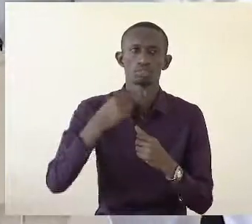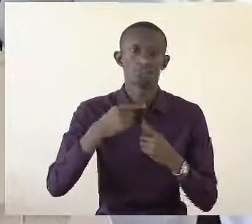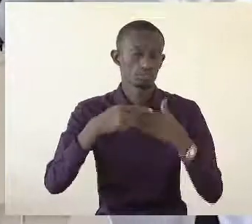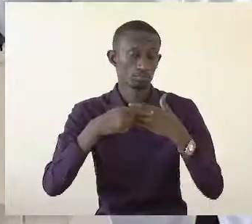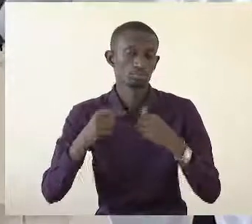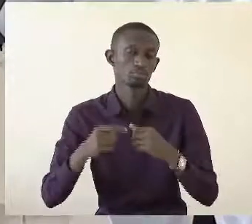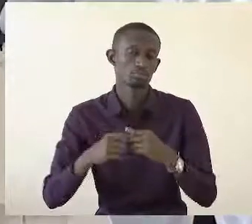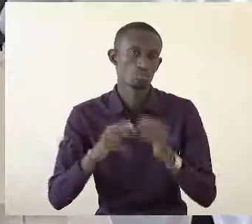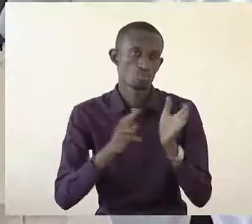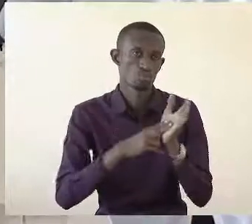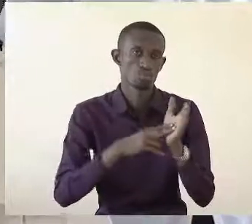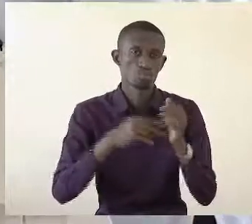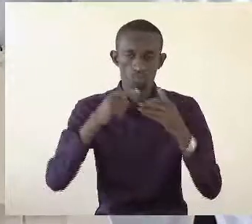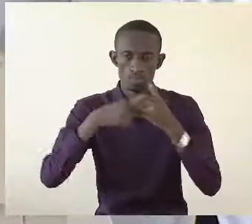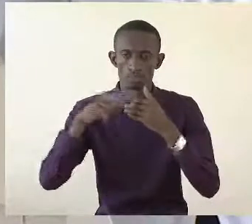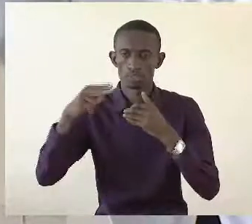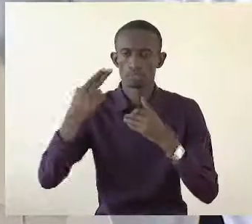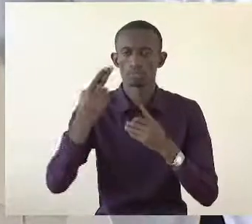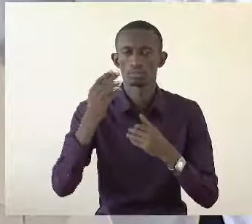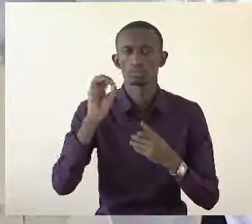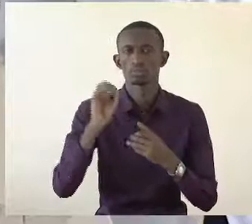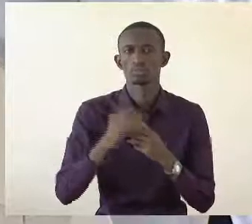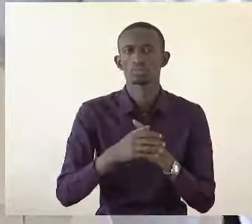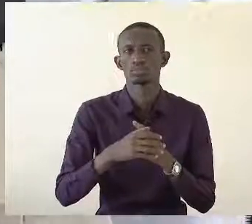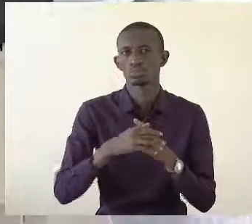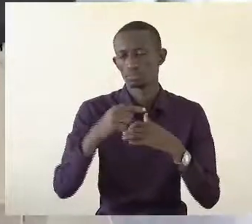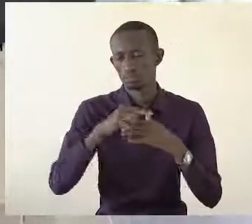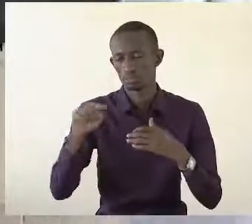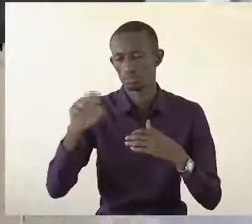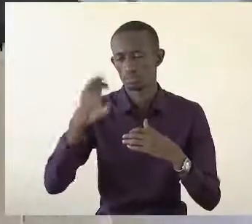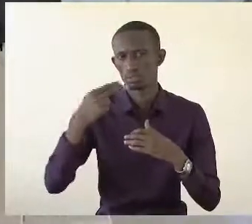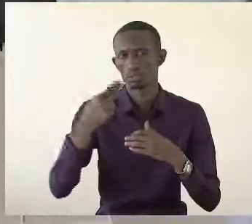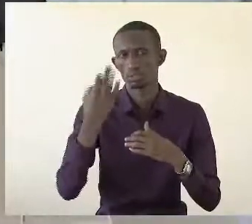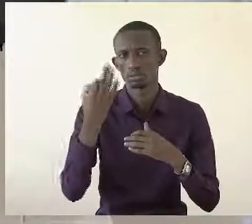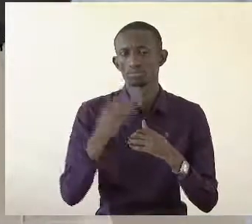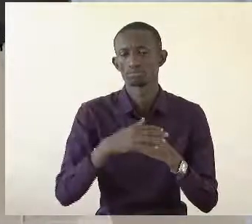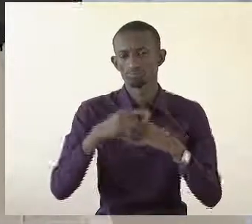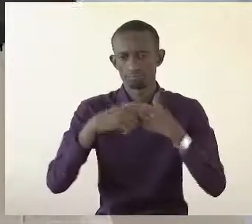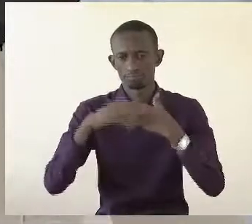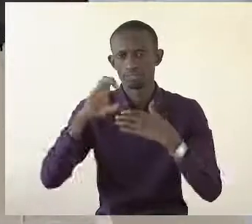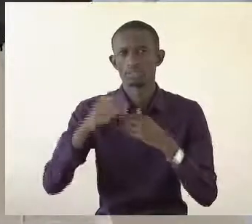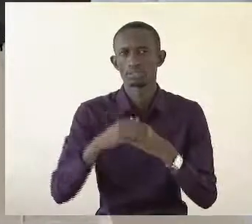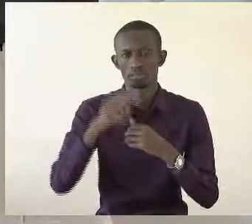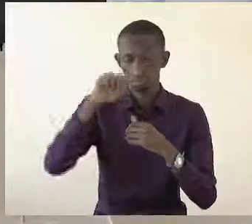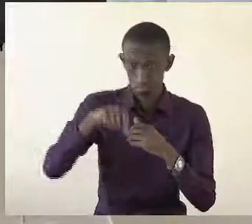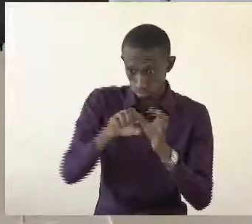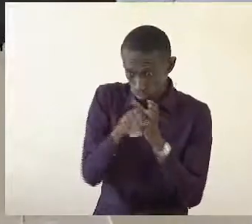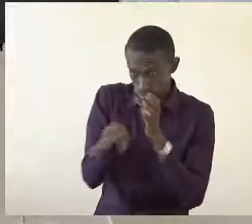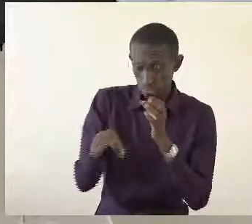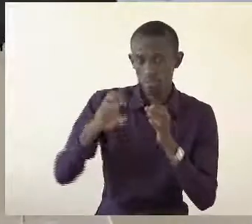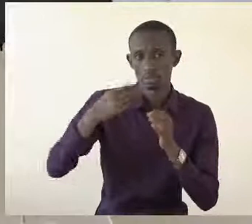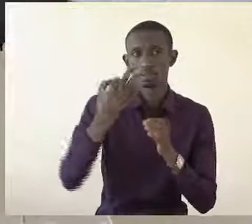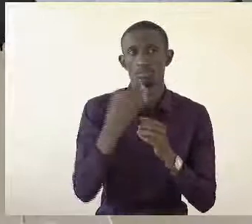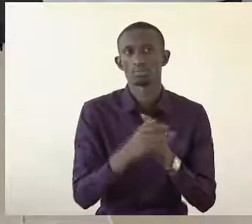CH3C, CH2, and CH3. What do we get if we add more